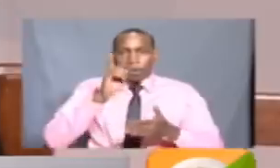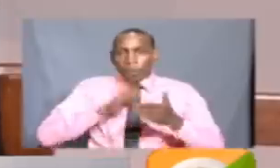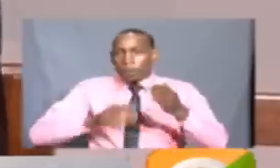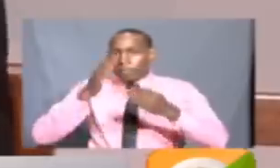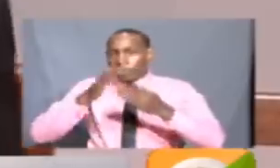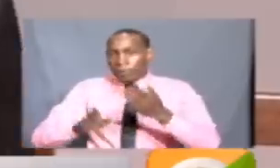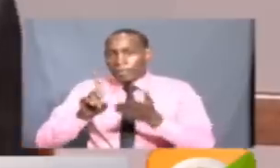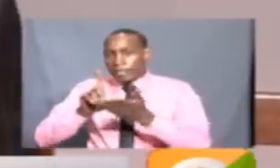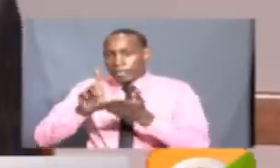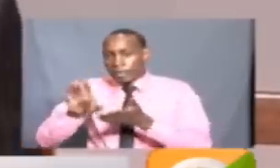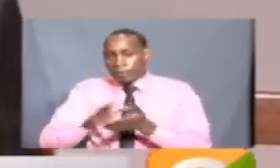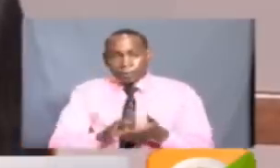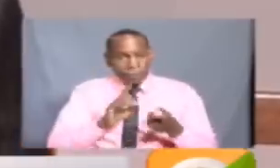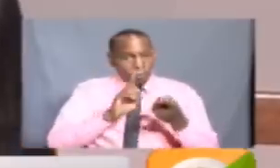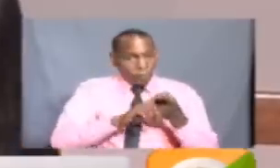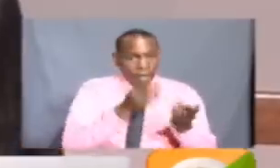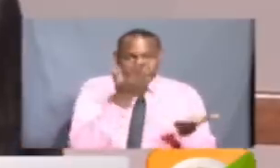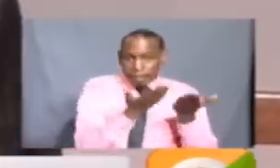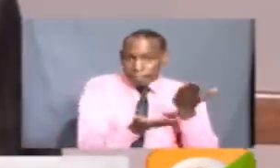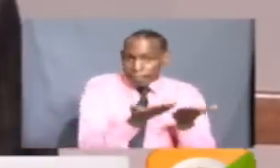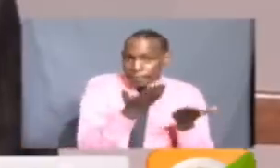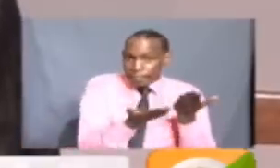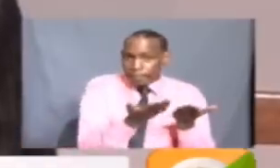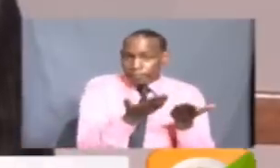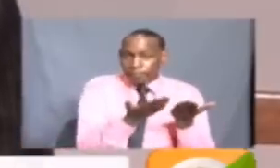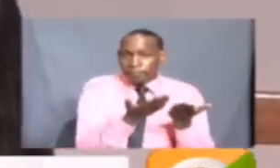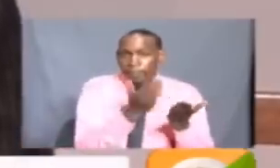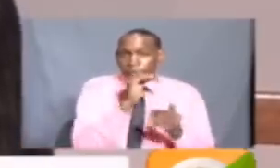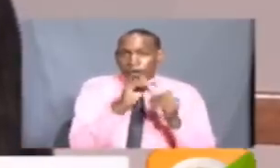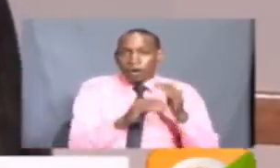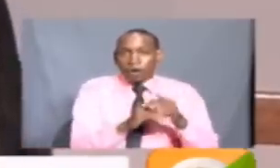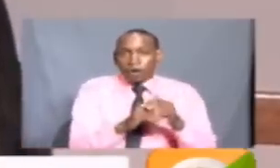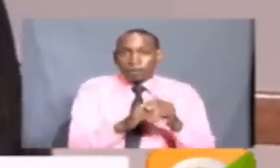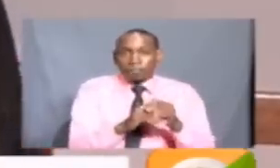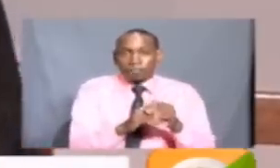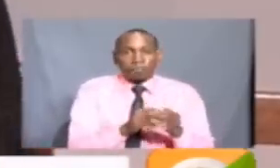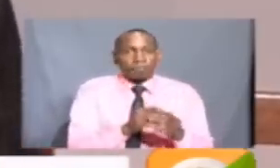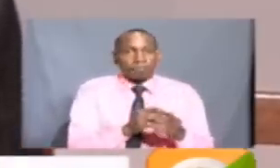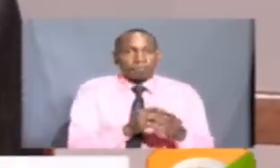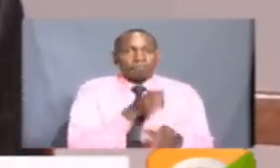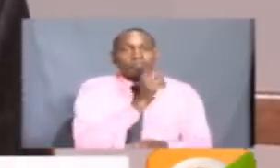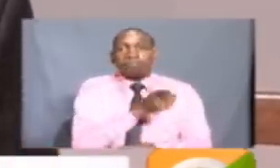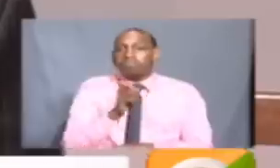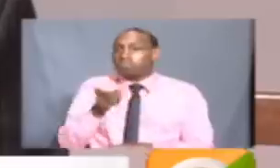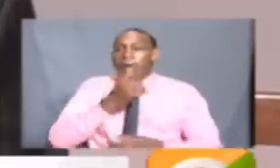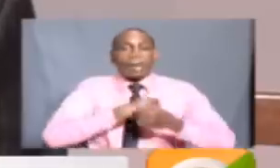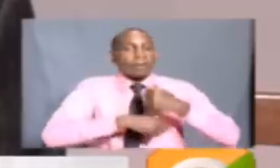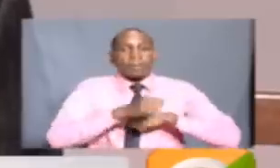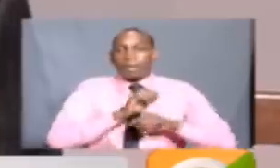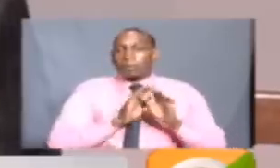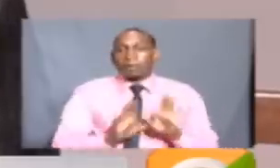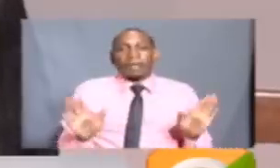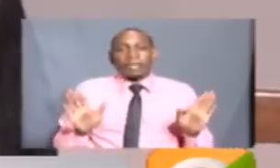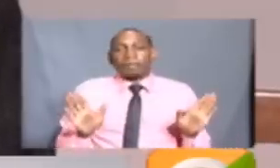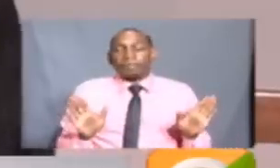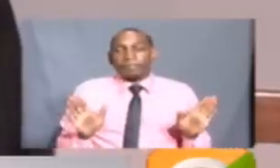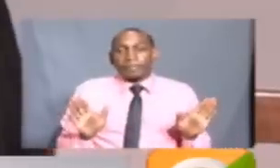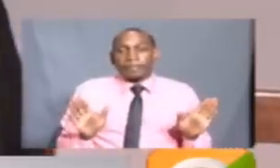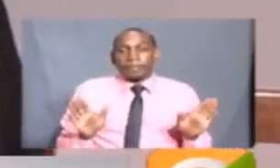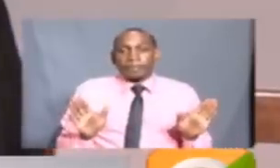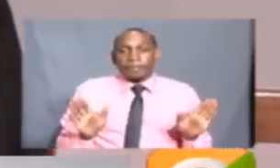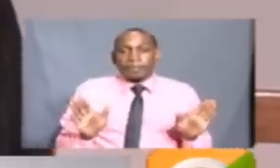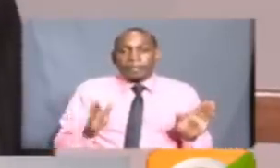firing them? It's either that all this stuff we are seeing is drama. In fact, I think what